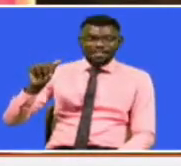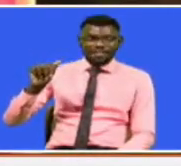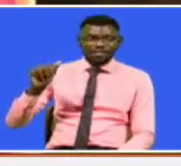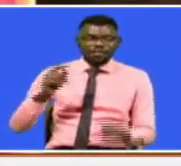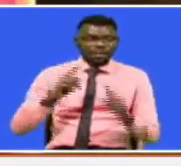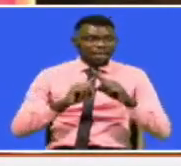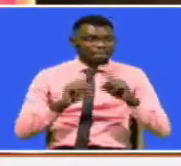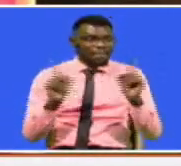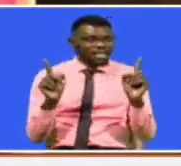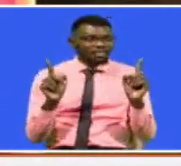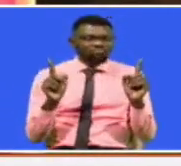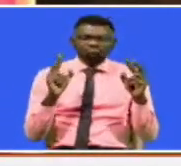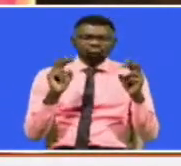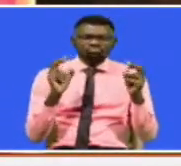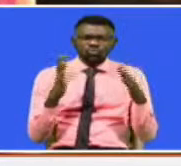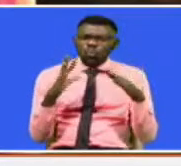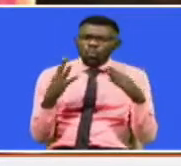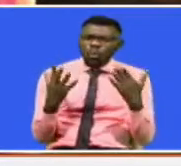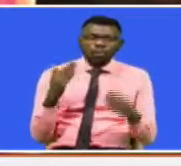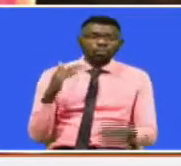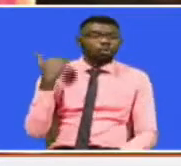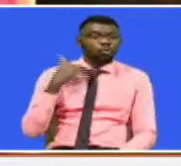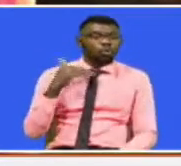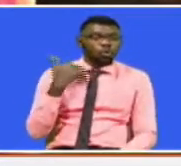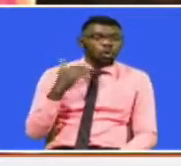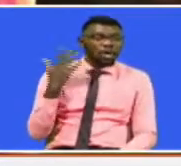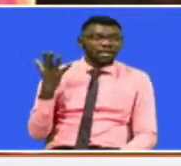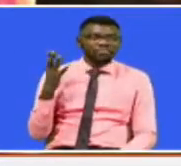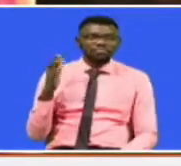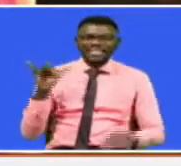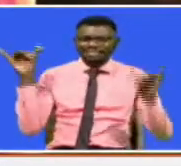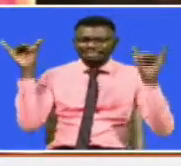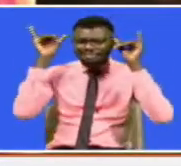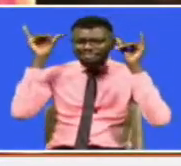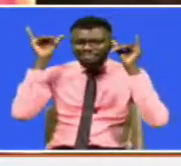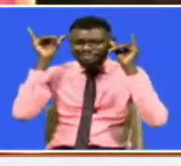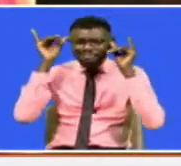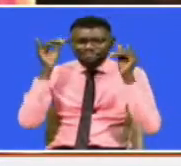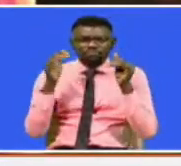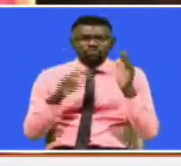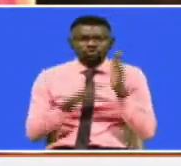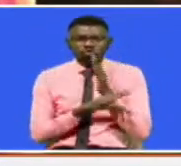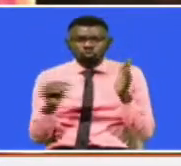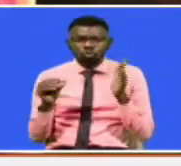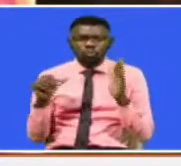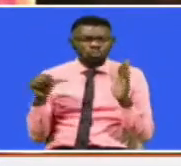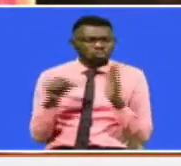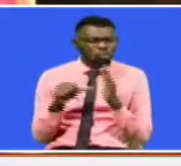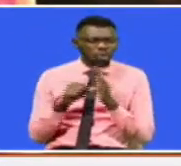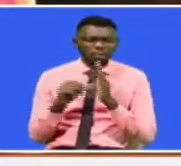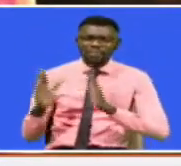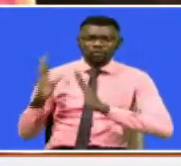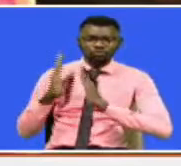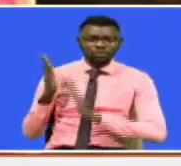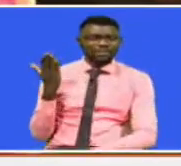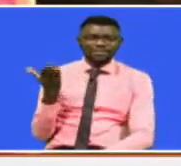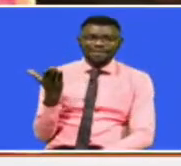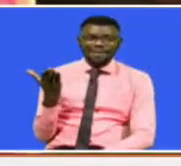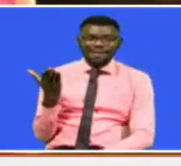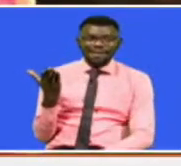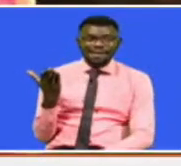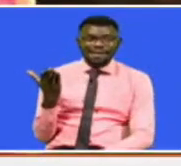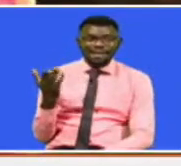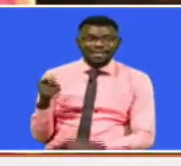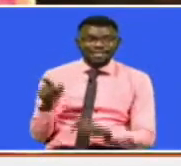What is the issue? Banditry and cattle rustling and so on. Insecurity, basically. A lot of it driven by